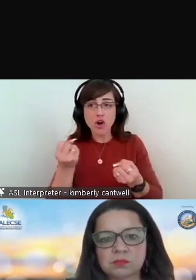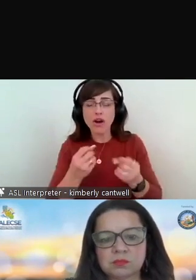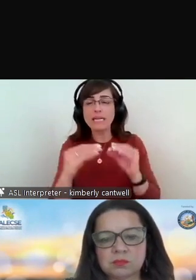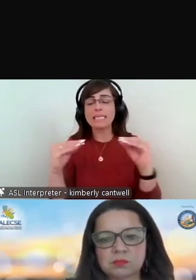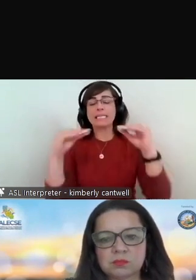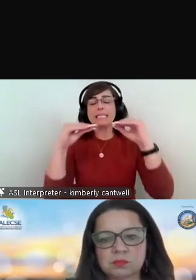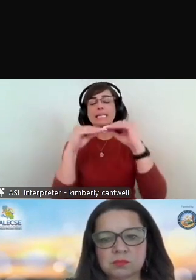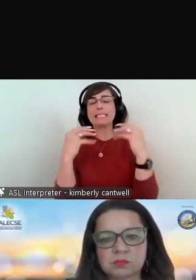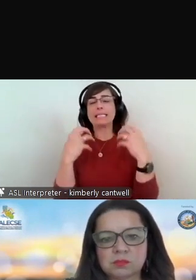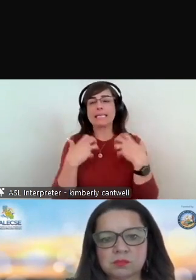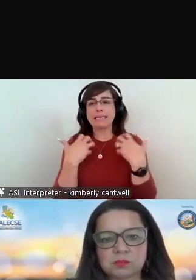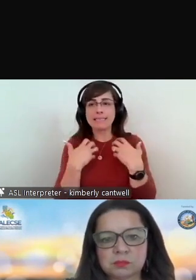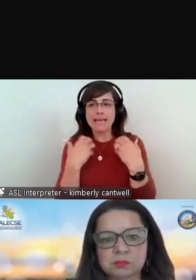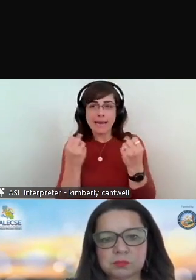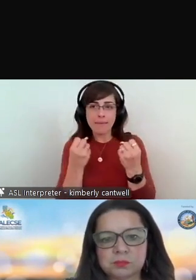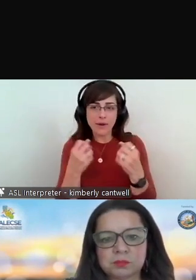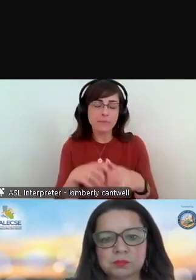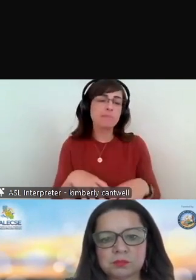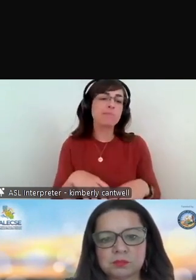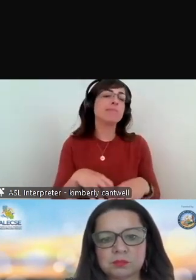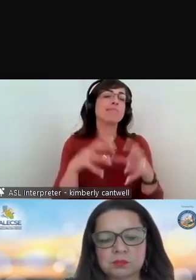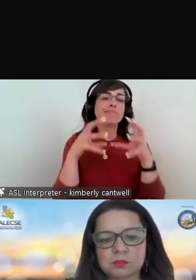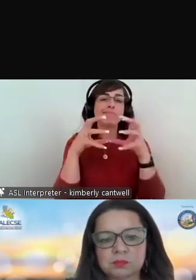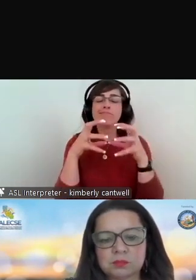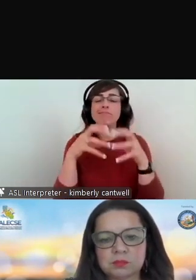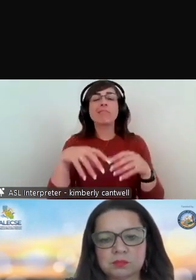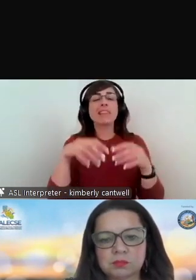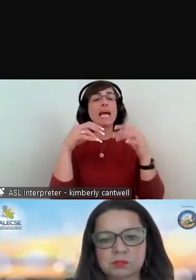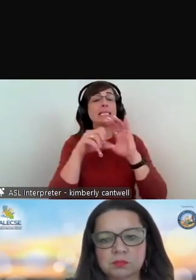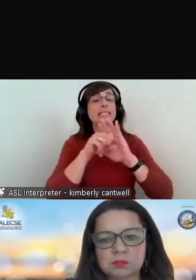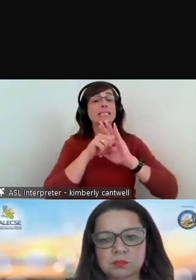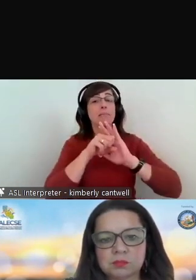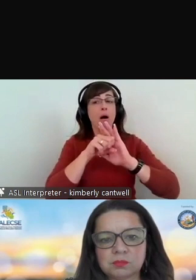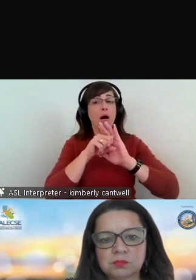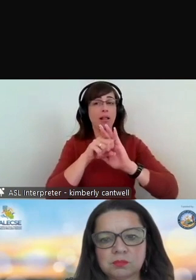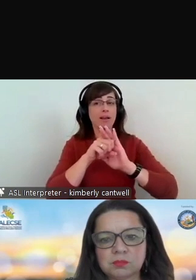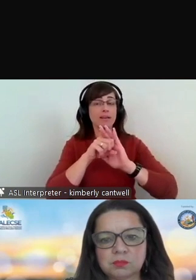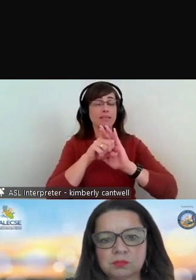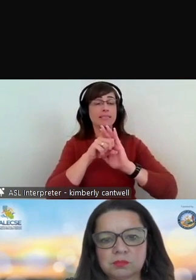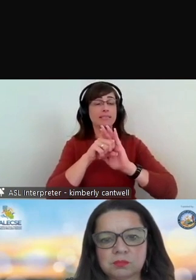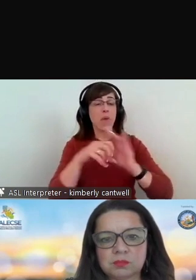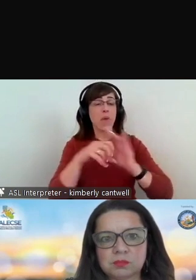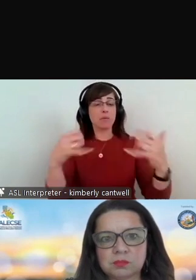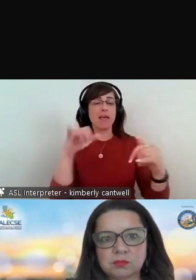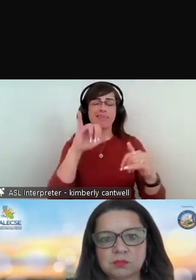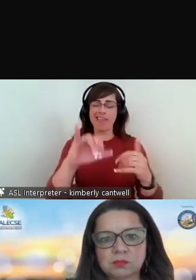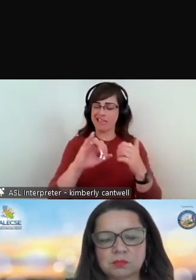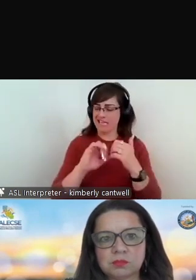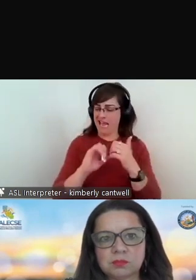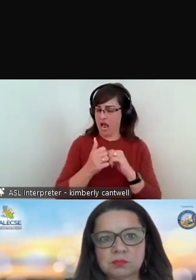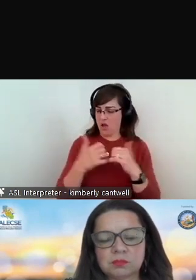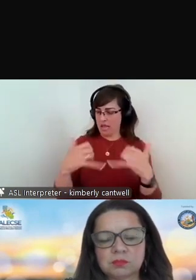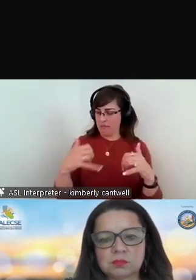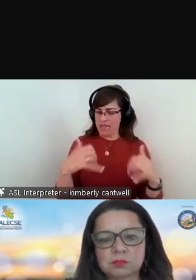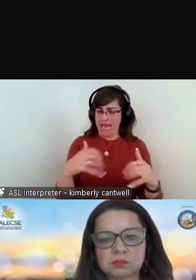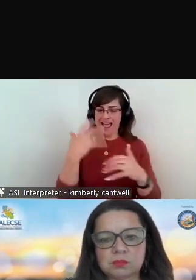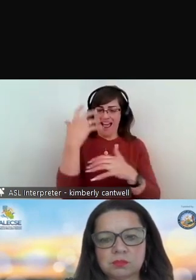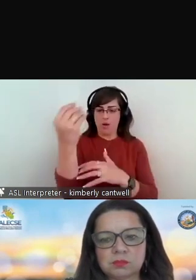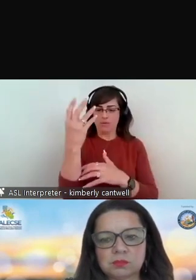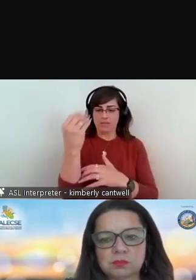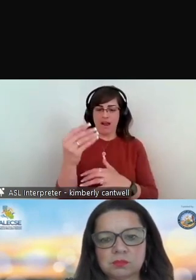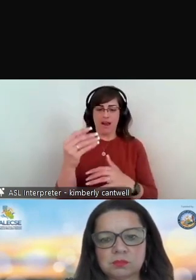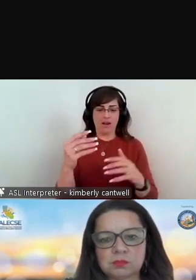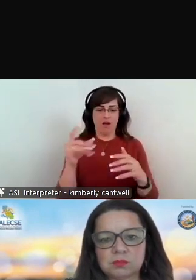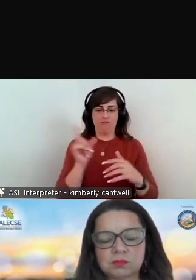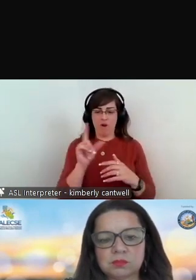teddy bear. And symbolic play, that's when they're playing in a way that is out of the context of where